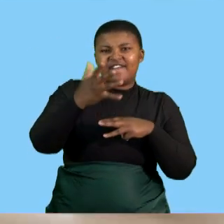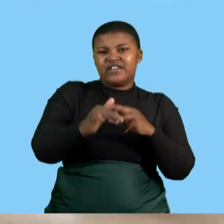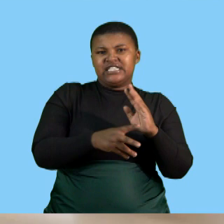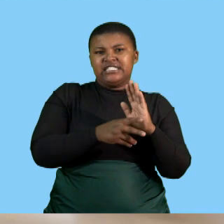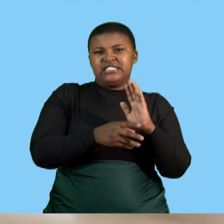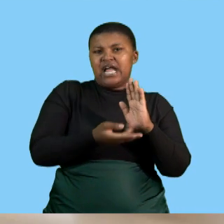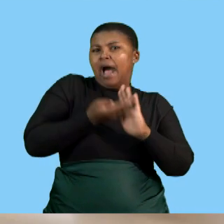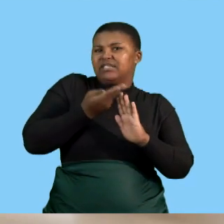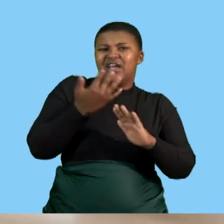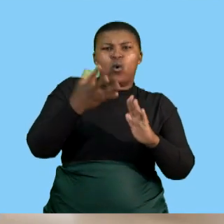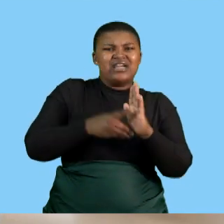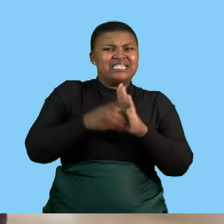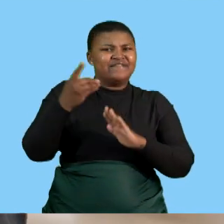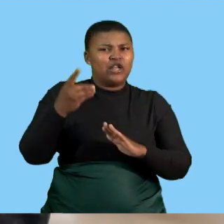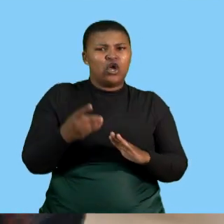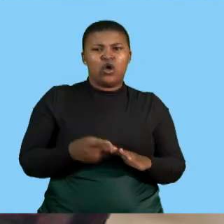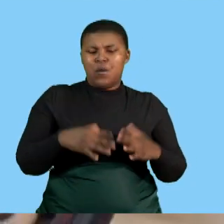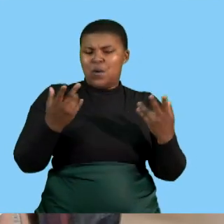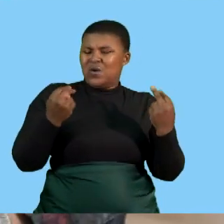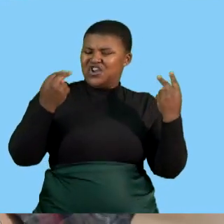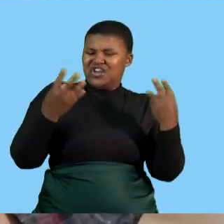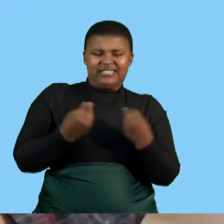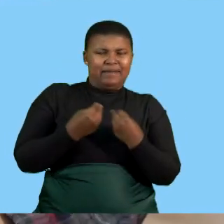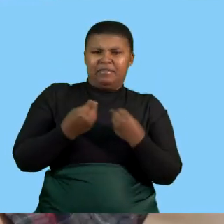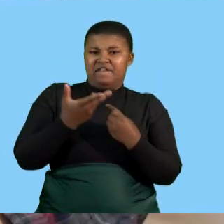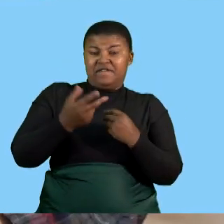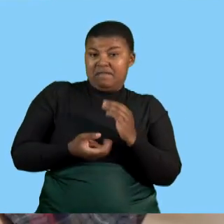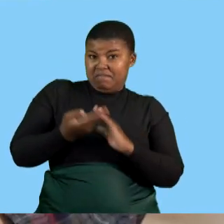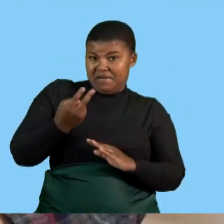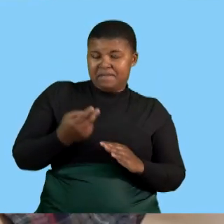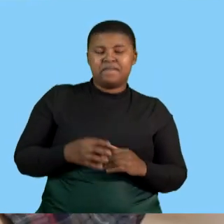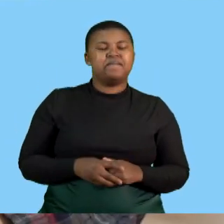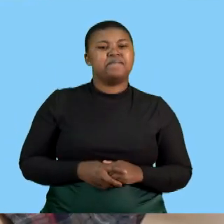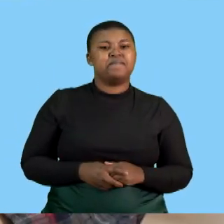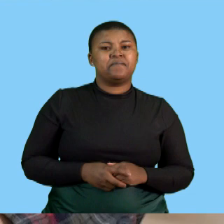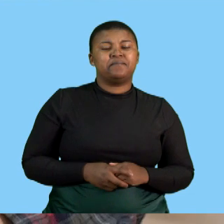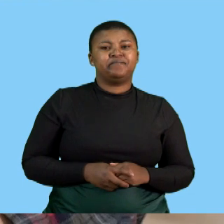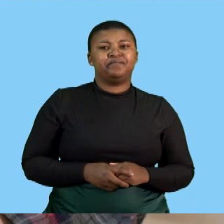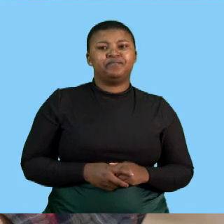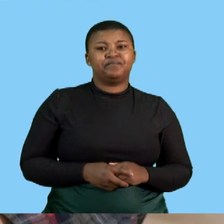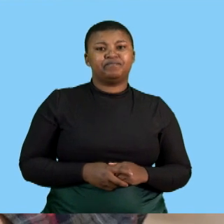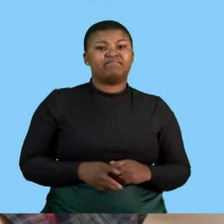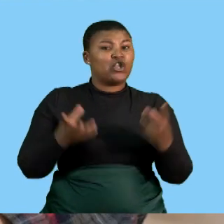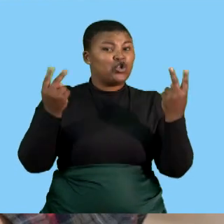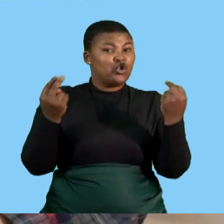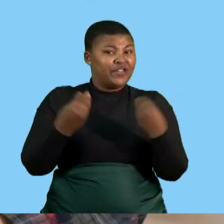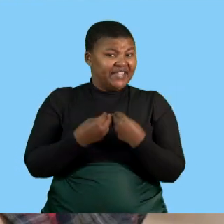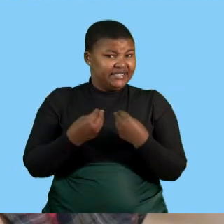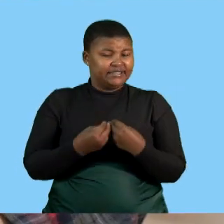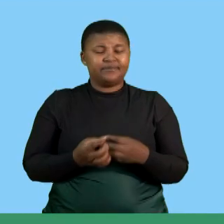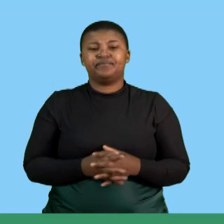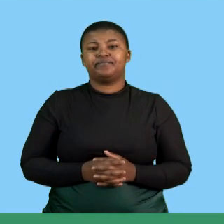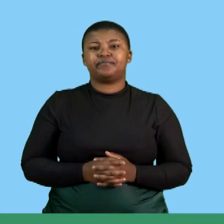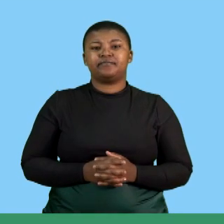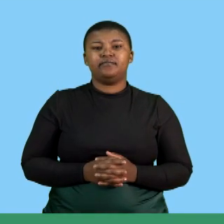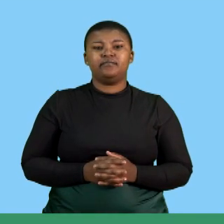been developed or new machinery that has been invented. So the second bullet here refers to new